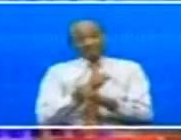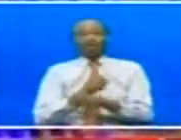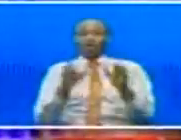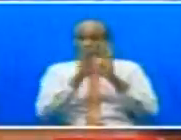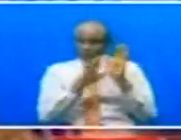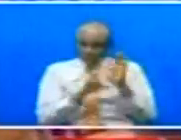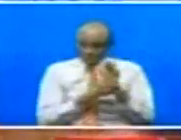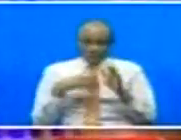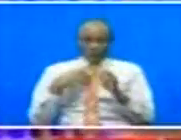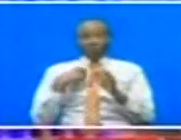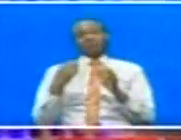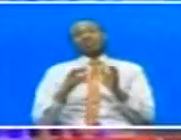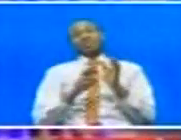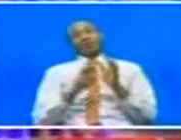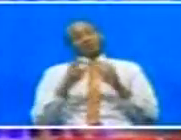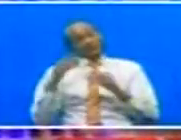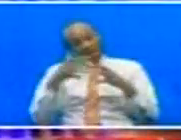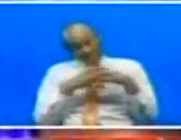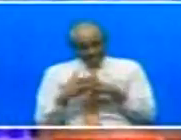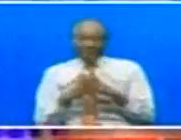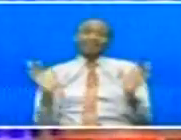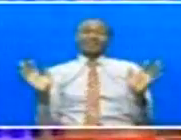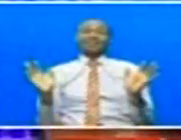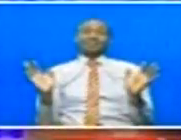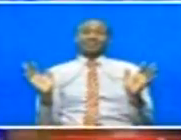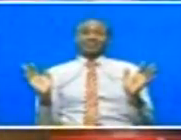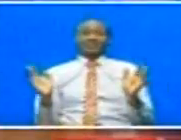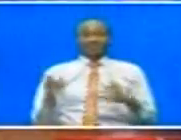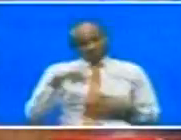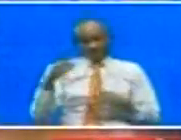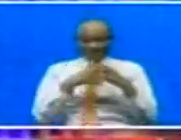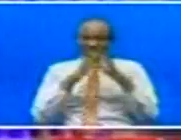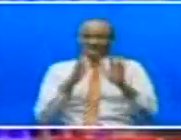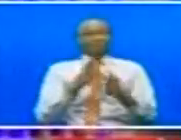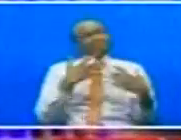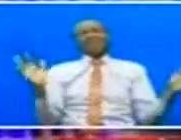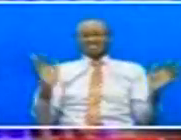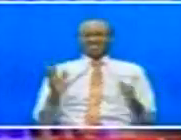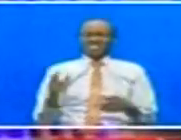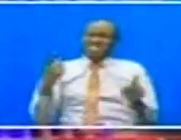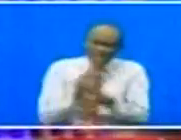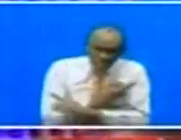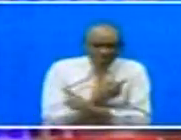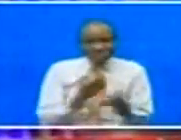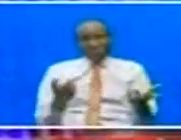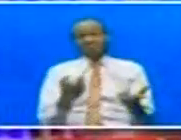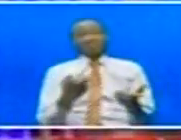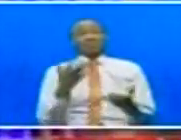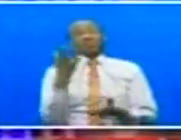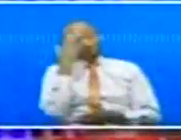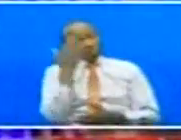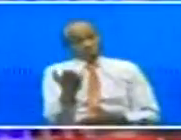Constitution of the Republic of Kenya, of the United States of America. Mm-hmm. He is an American, period. Mm-hmm. There's no difference between, by the way,